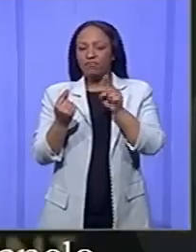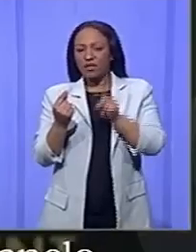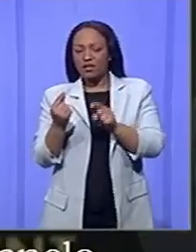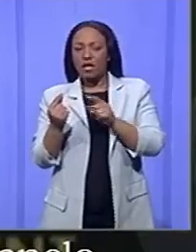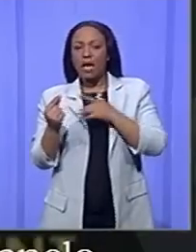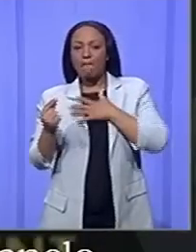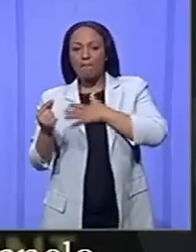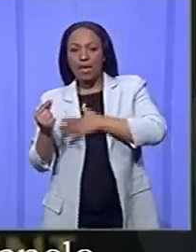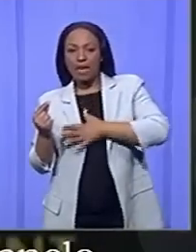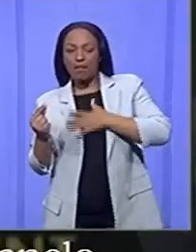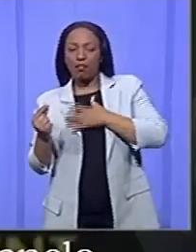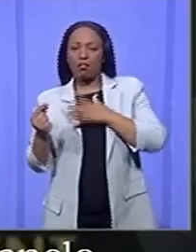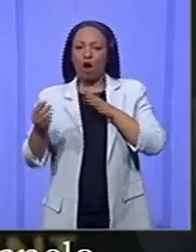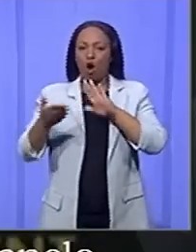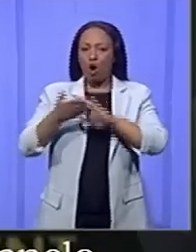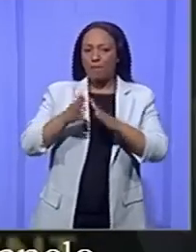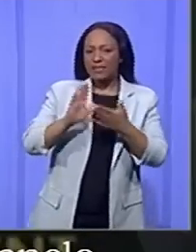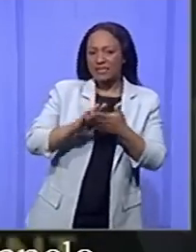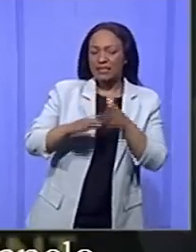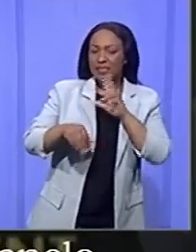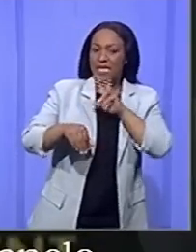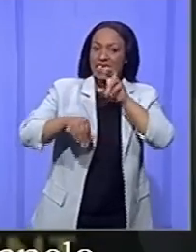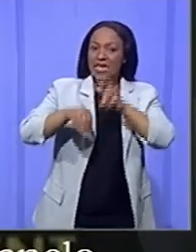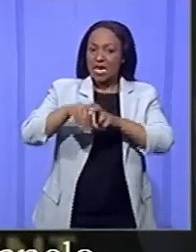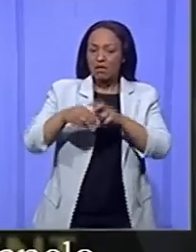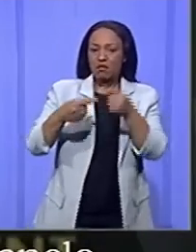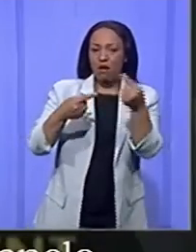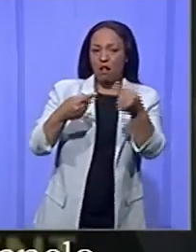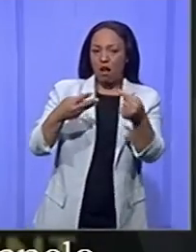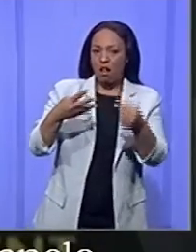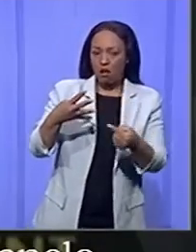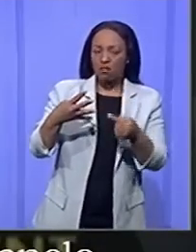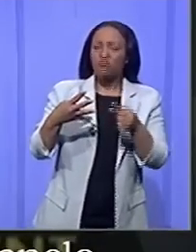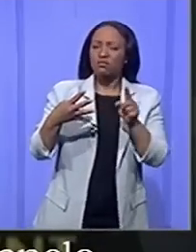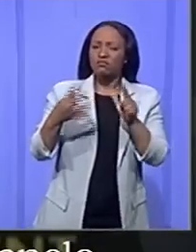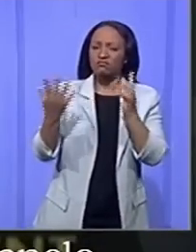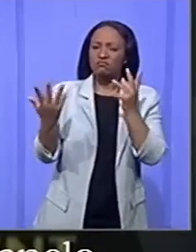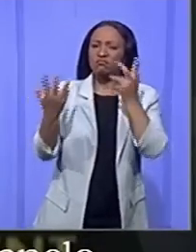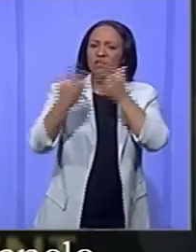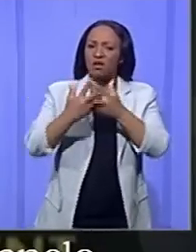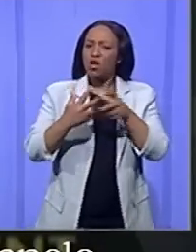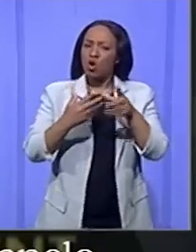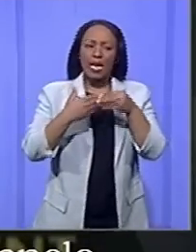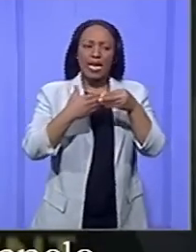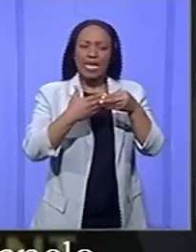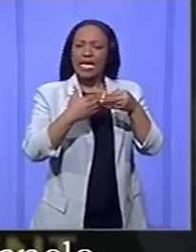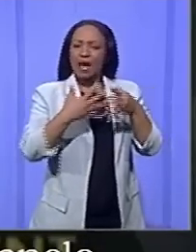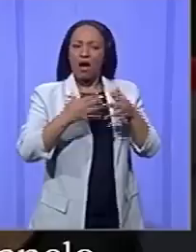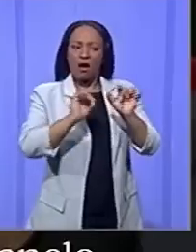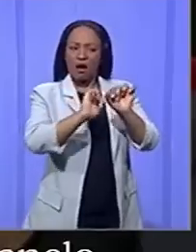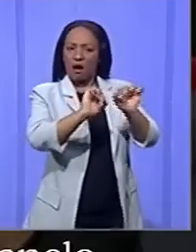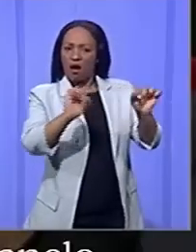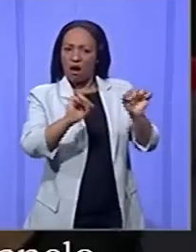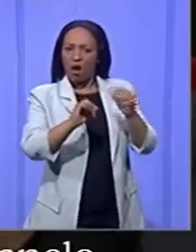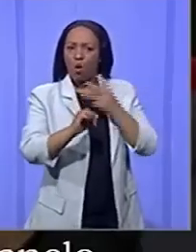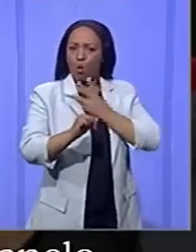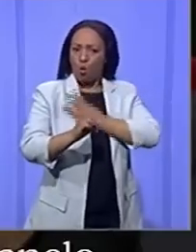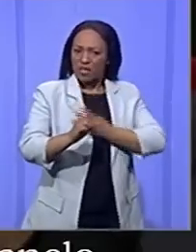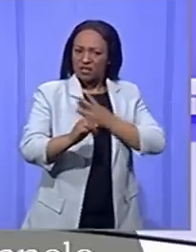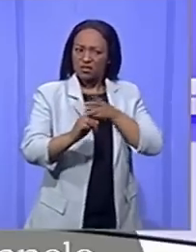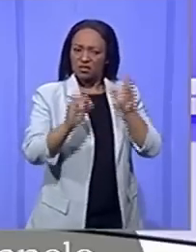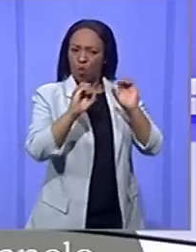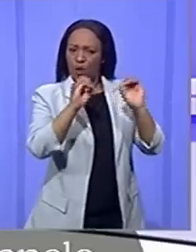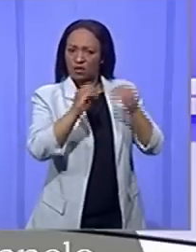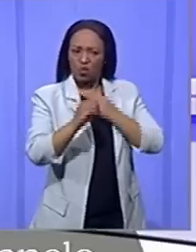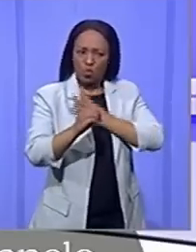ditabatabelo tsa baahi instead of hore di lebane le ditabatabelo tsa baeteledipele kapa mekga e itseng. Jwale